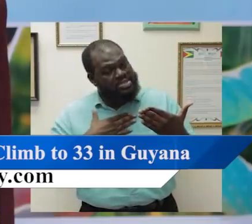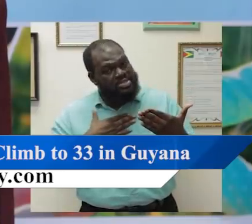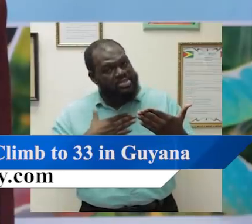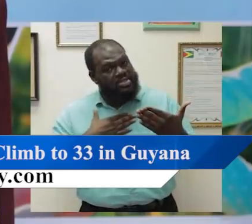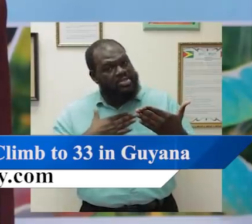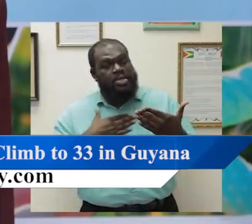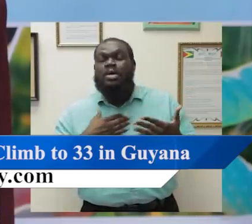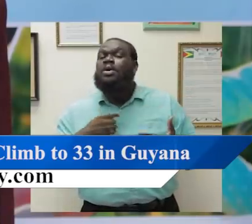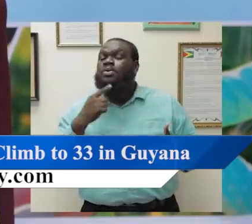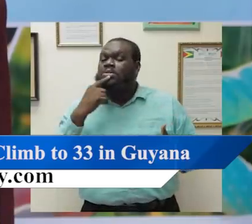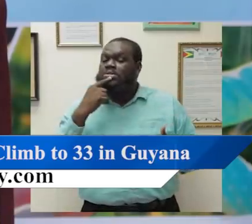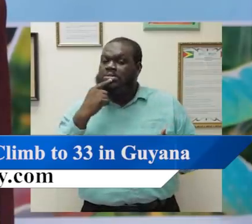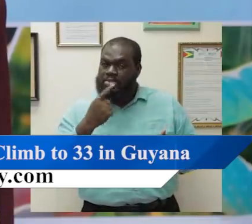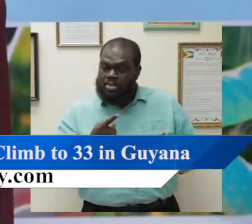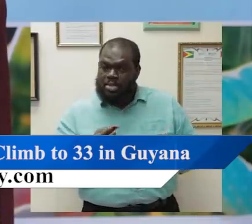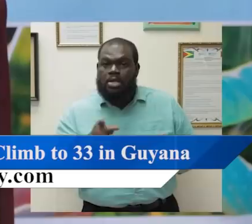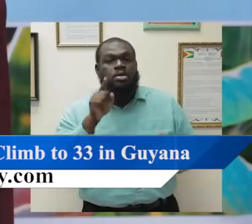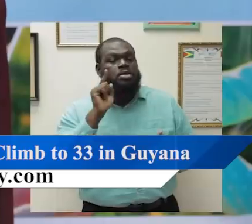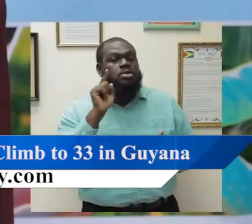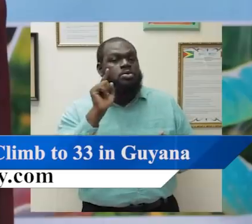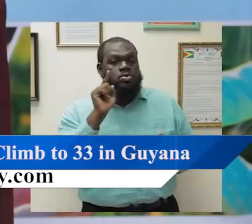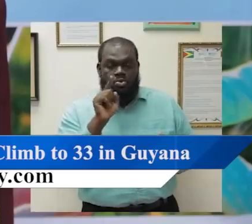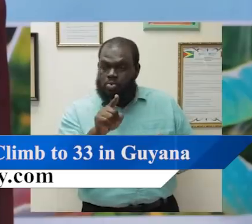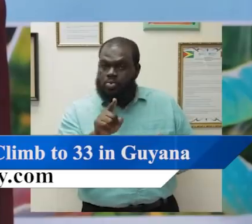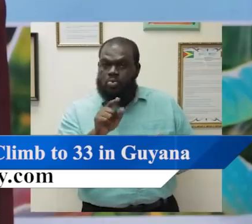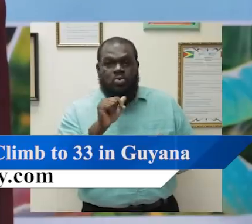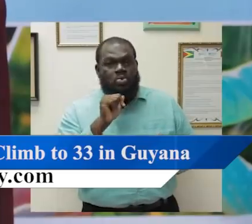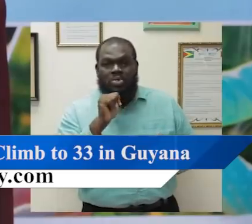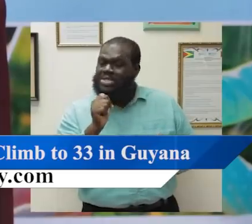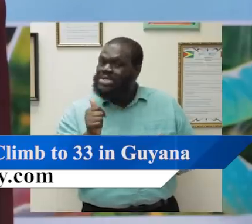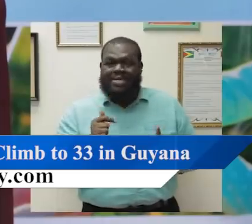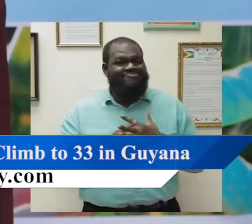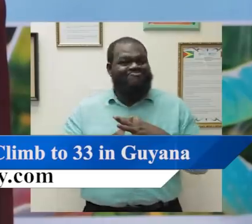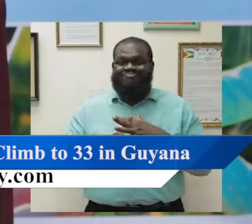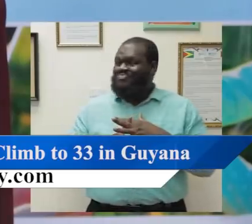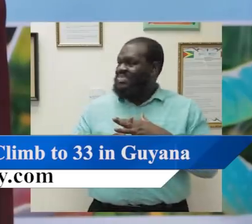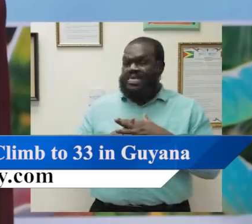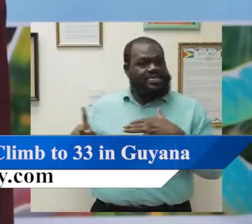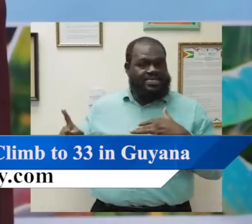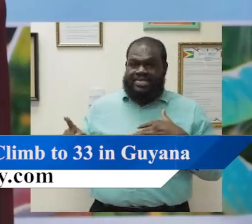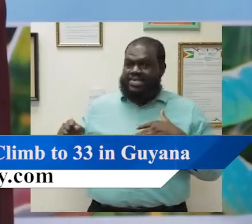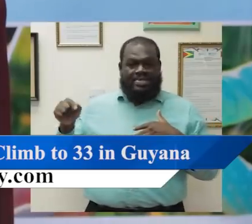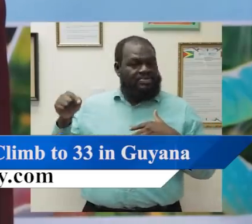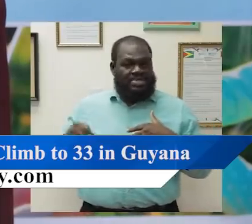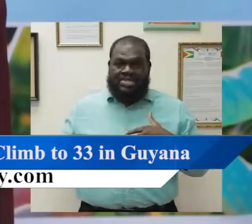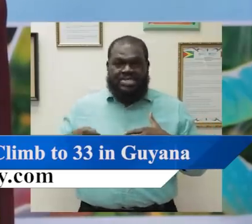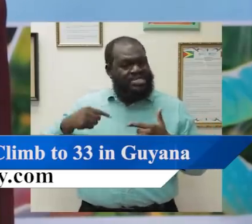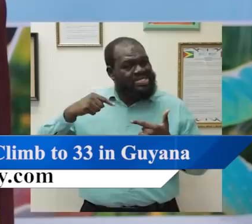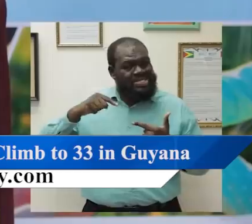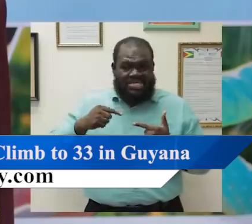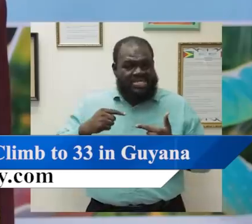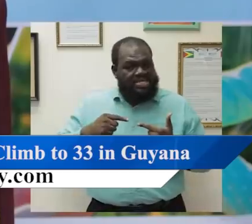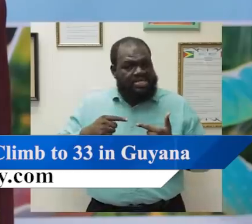I wish also to repeat that you will not escape the coronavirus disease if